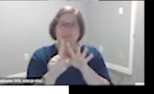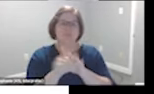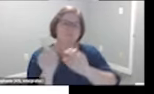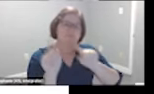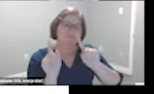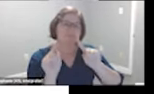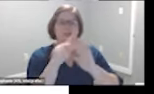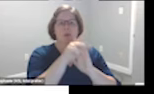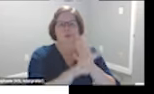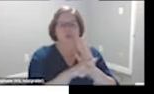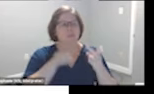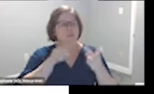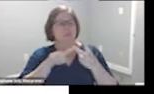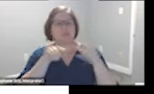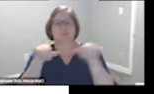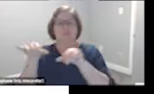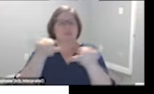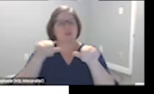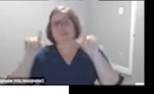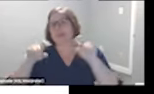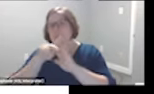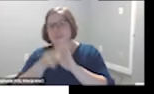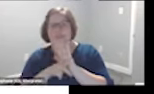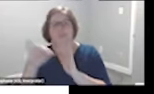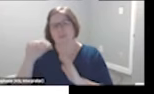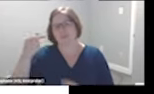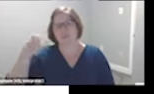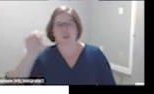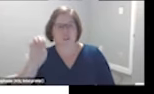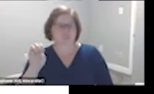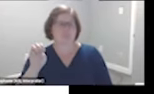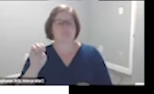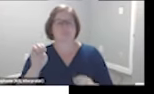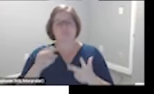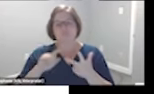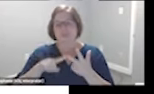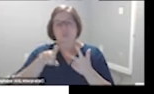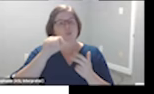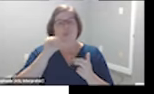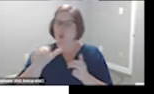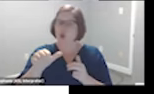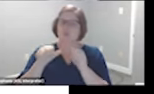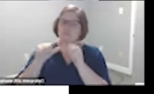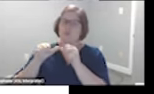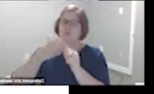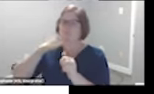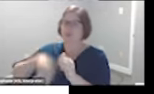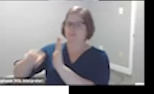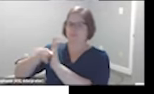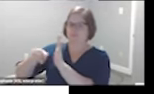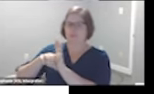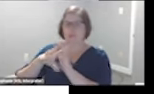of standardized tests like the GRE. Of course, don't further stigmas. Also, mirror someone's language